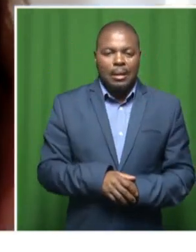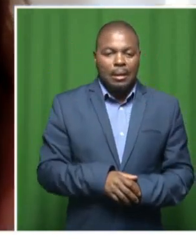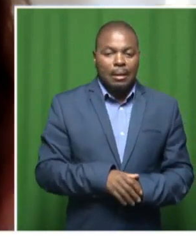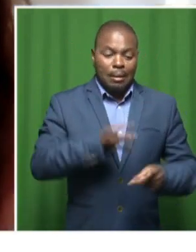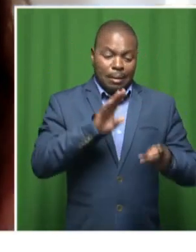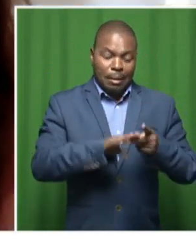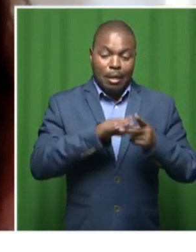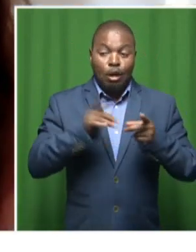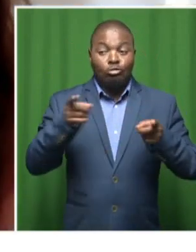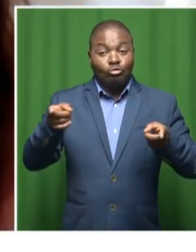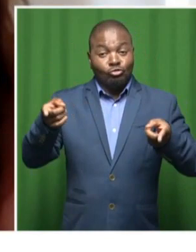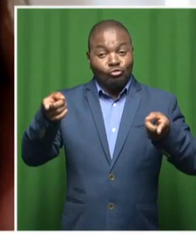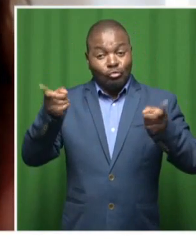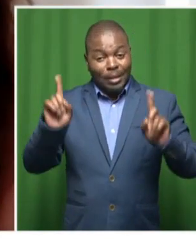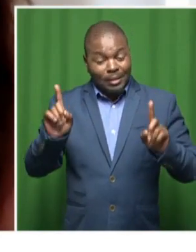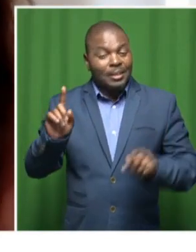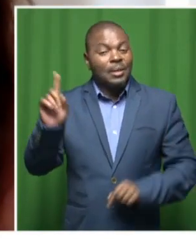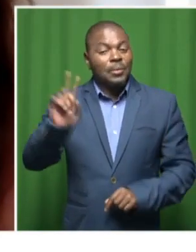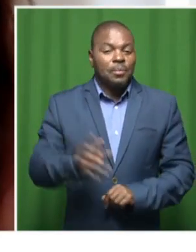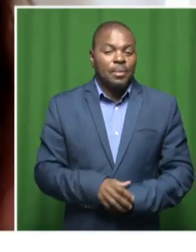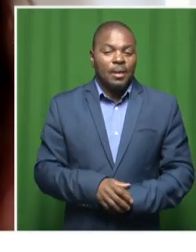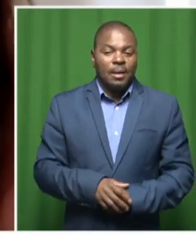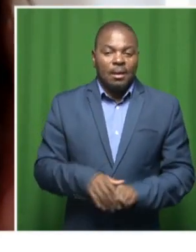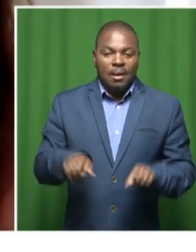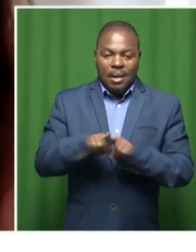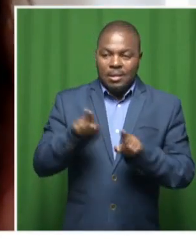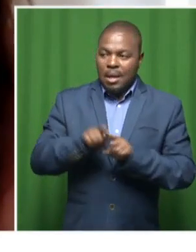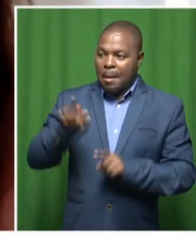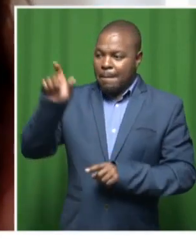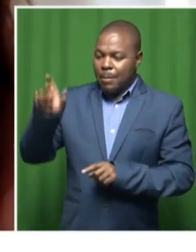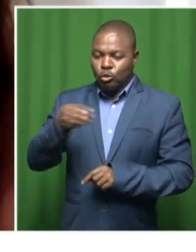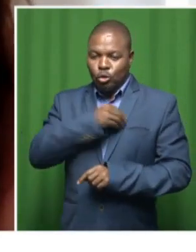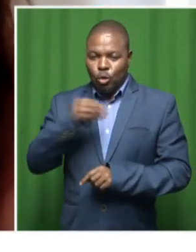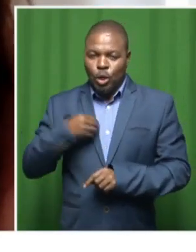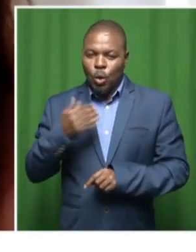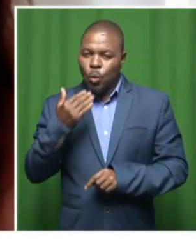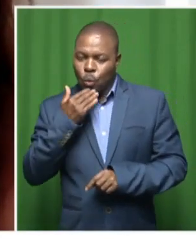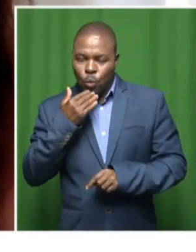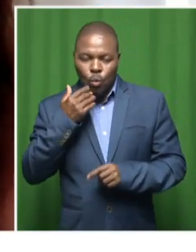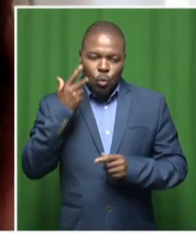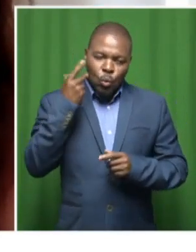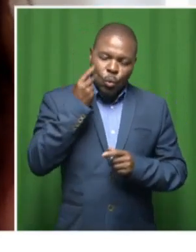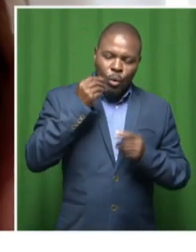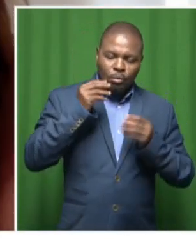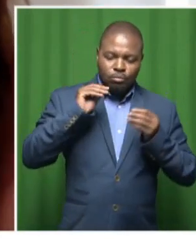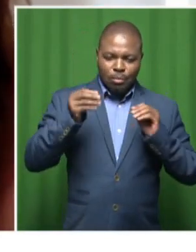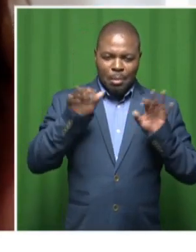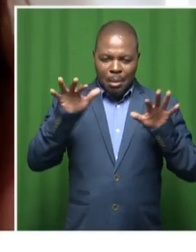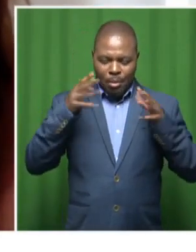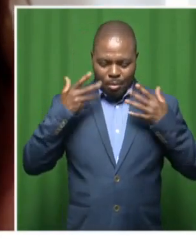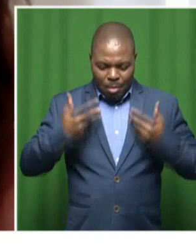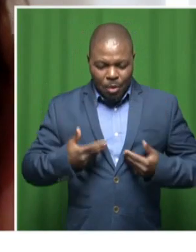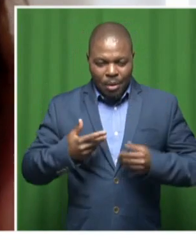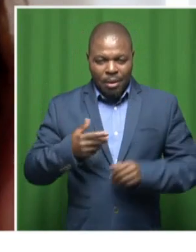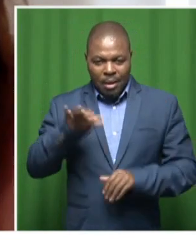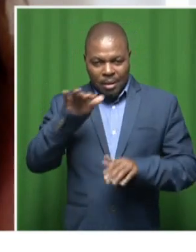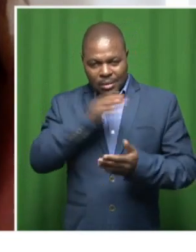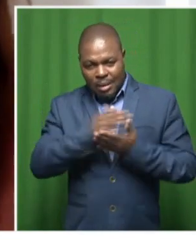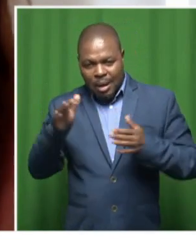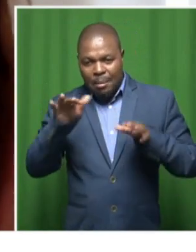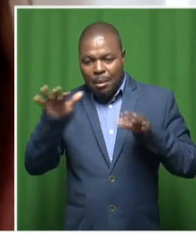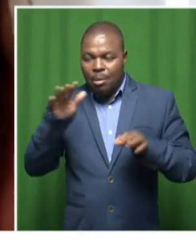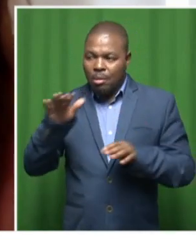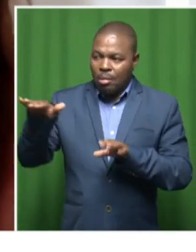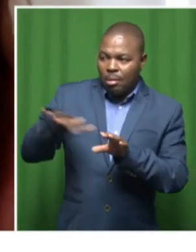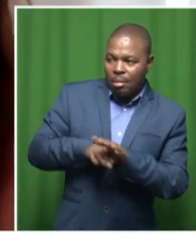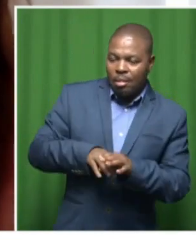dangers of that as a surgeon, that, there's an increase, but, you are going to get those in the industry